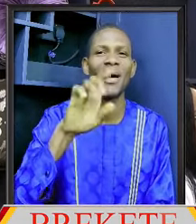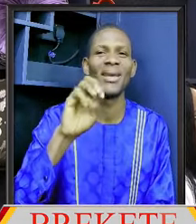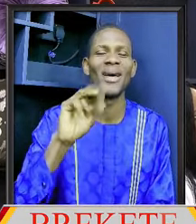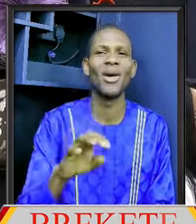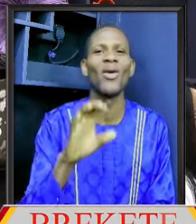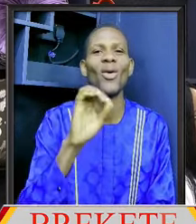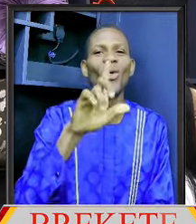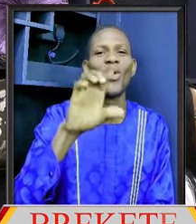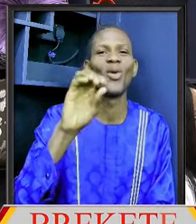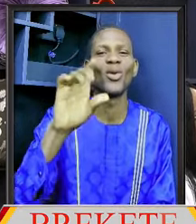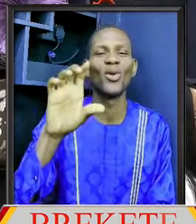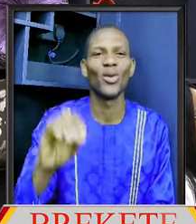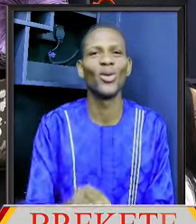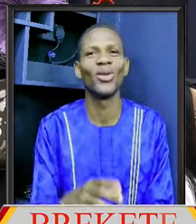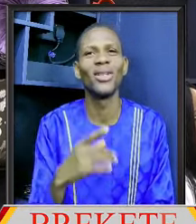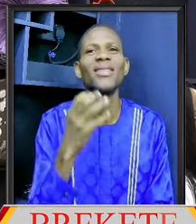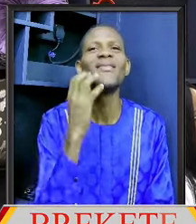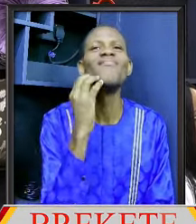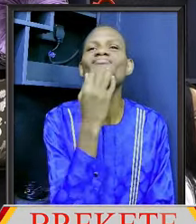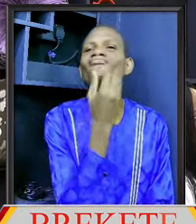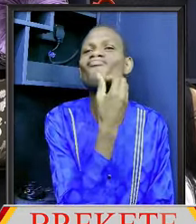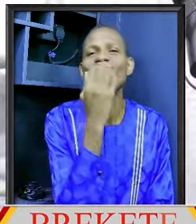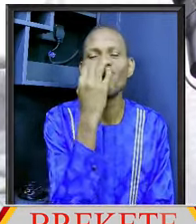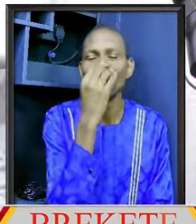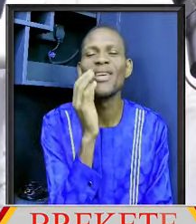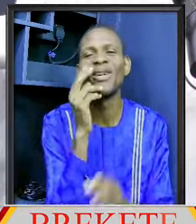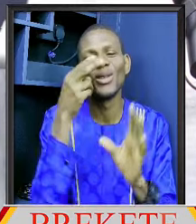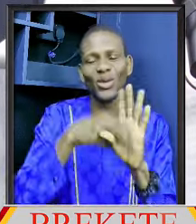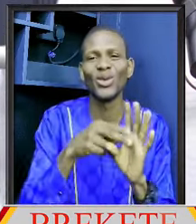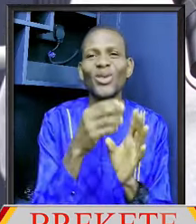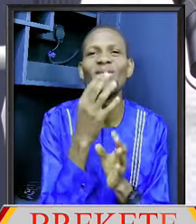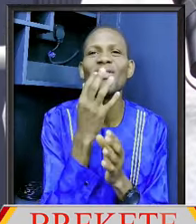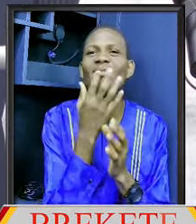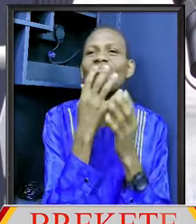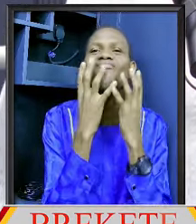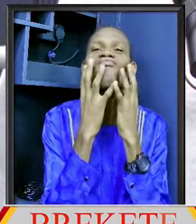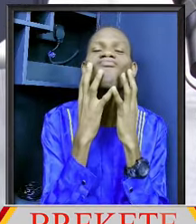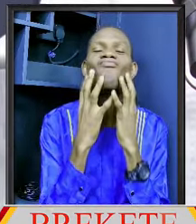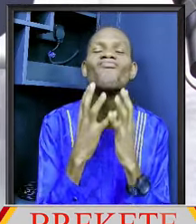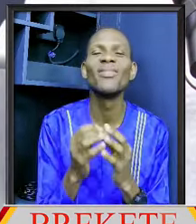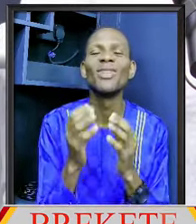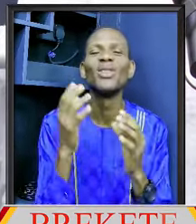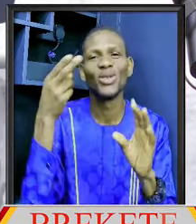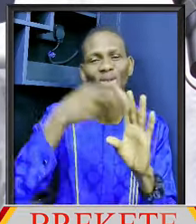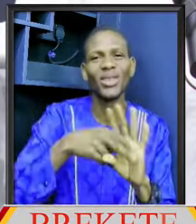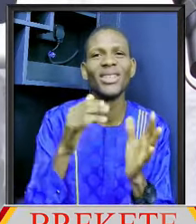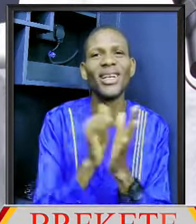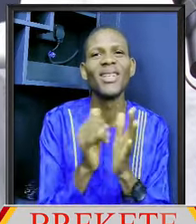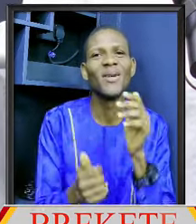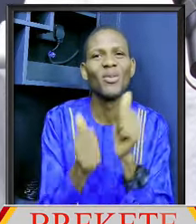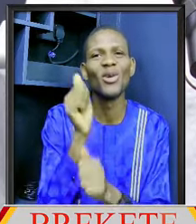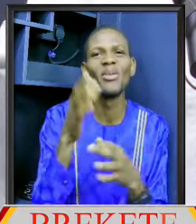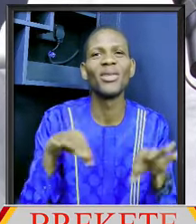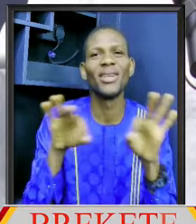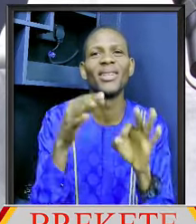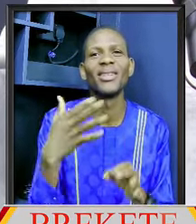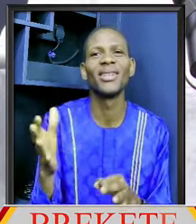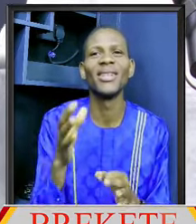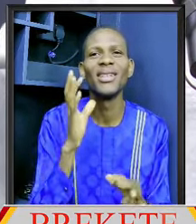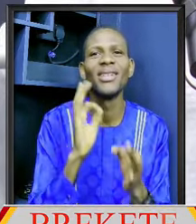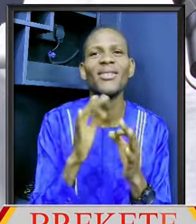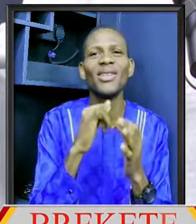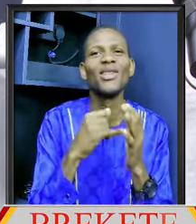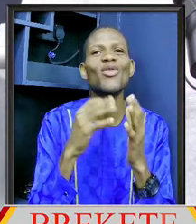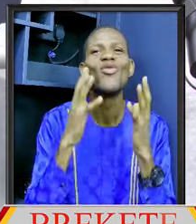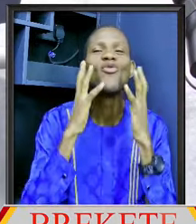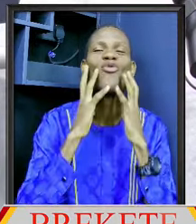Mother President, the beers join. Mother President, the beers join. That's the most important thing. As other President keep beers, if you food,